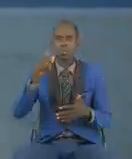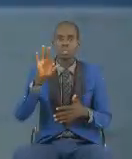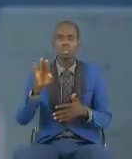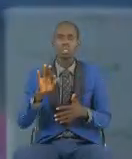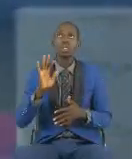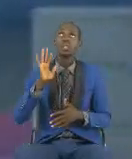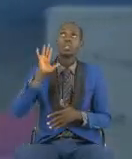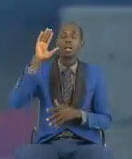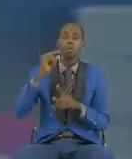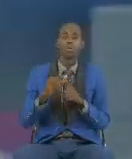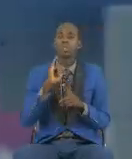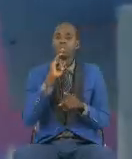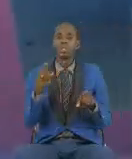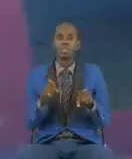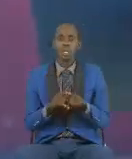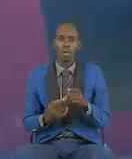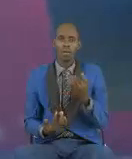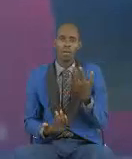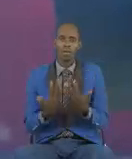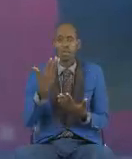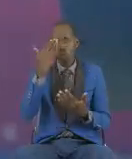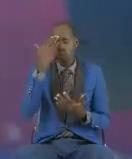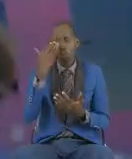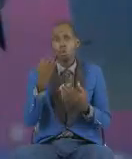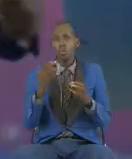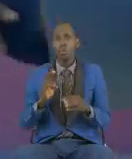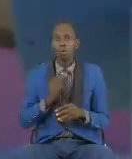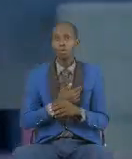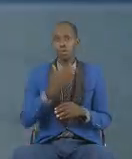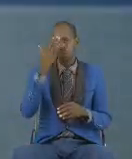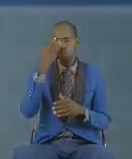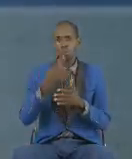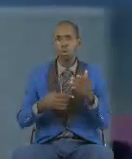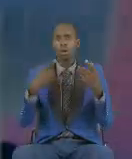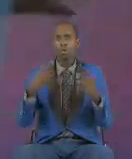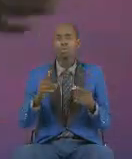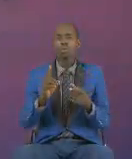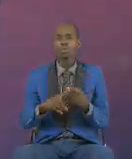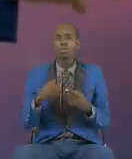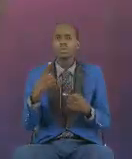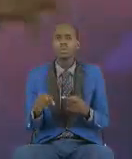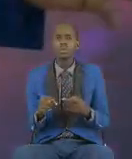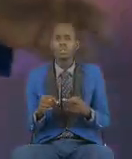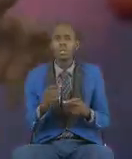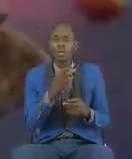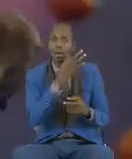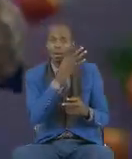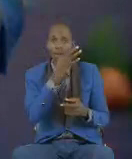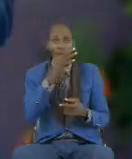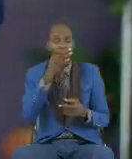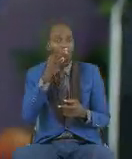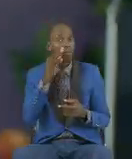fire. And you know, many of us, you know what happens on the farm, and you bring all those weeds